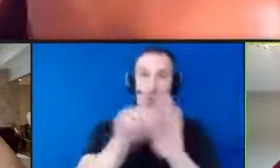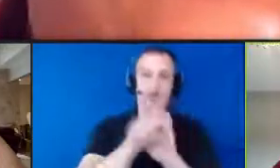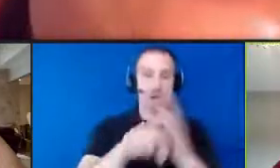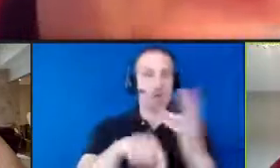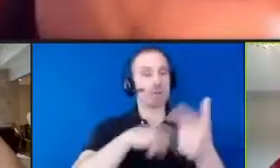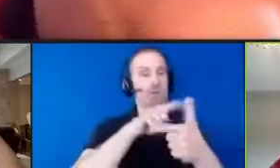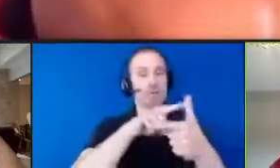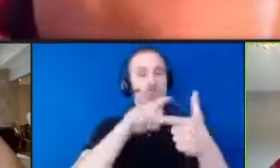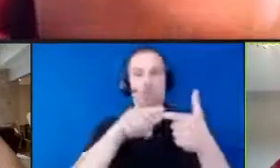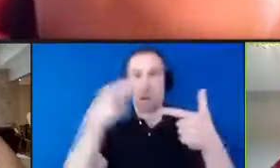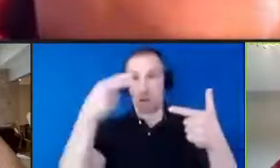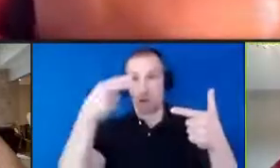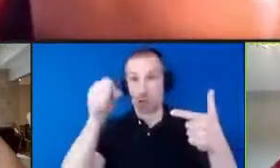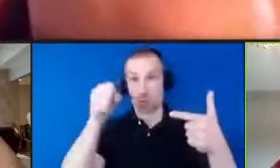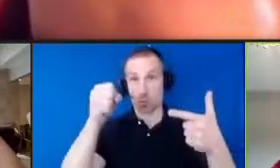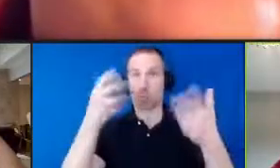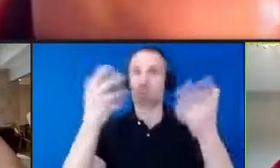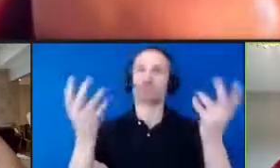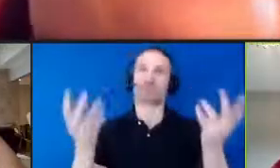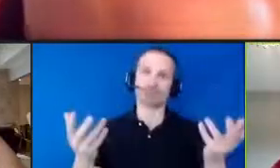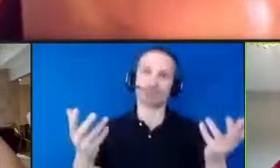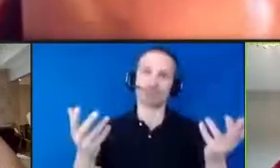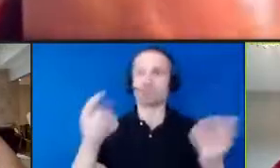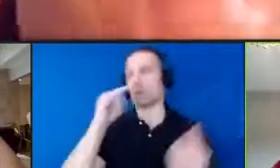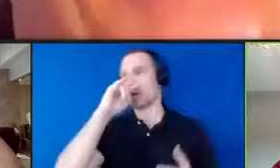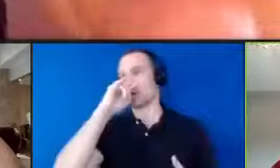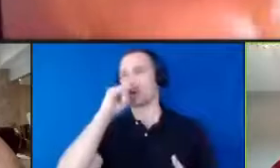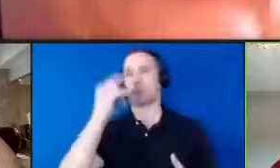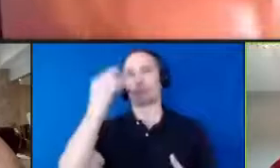school. And so those grades, the kids are really good